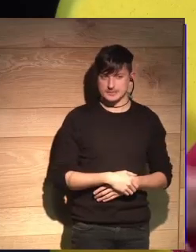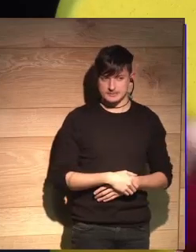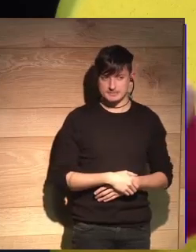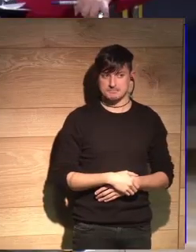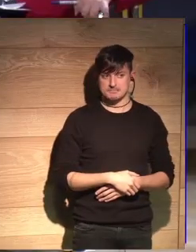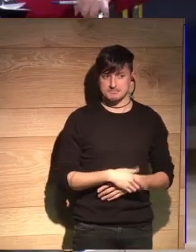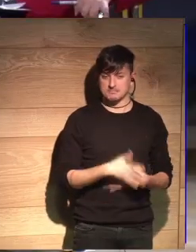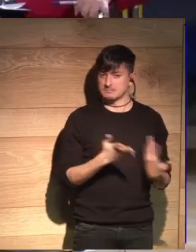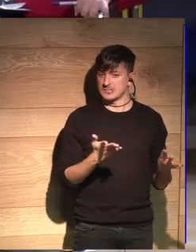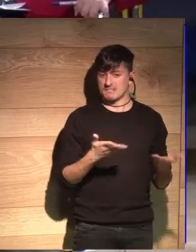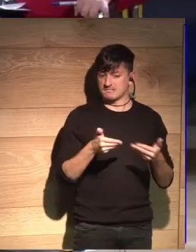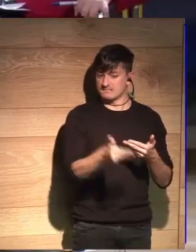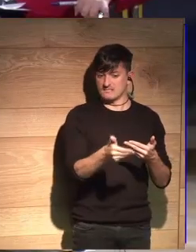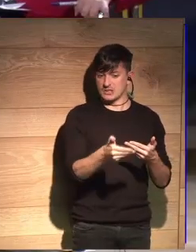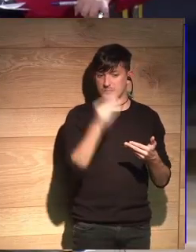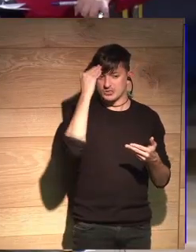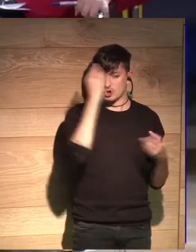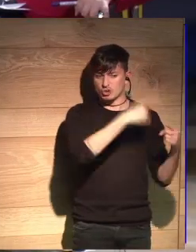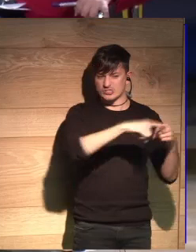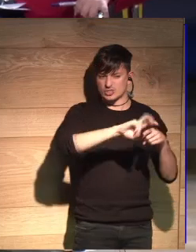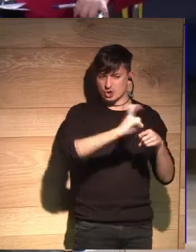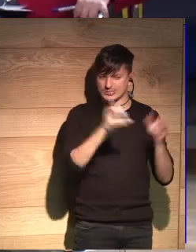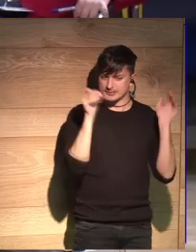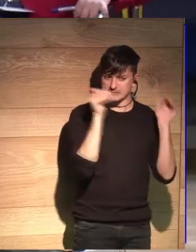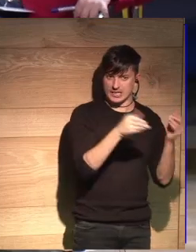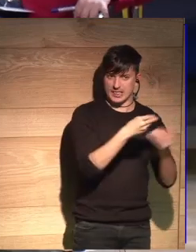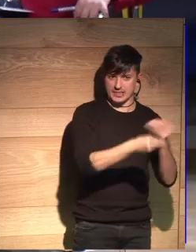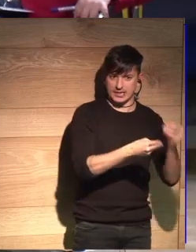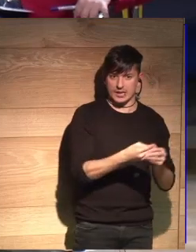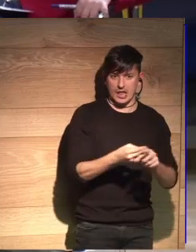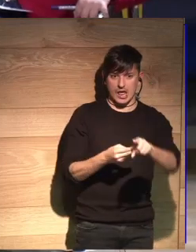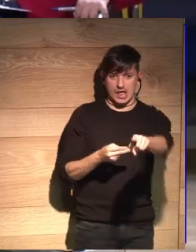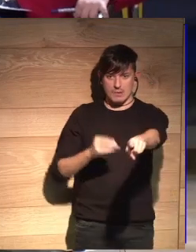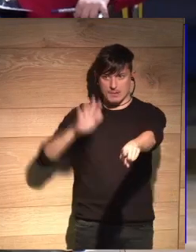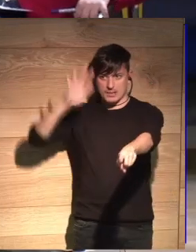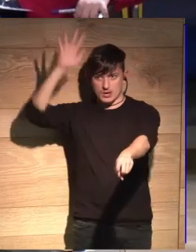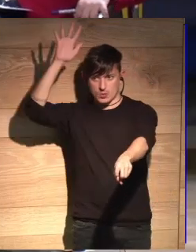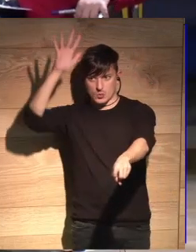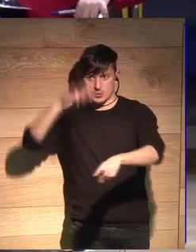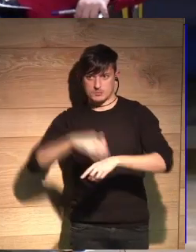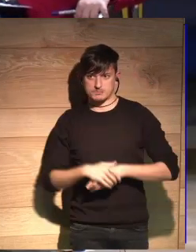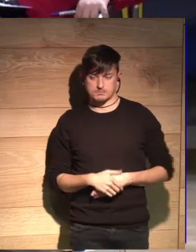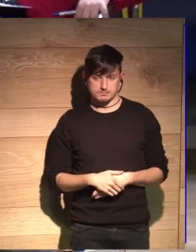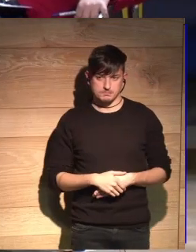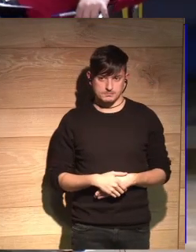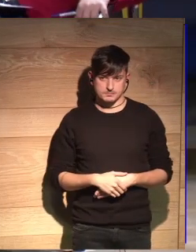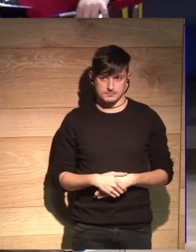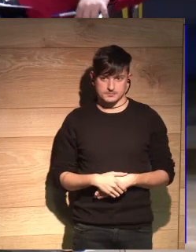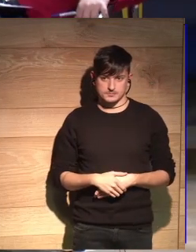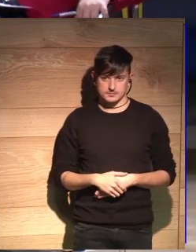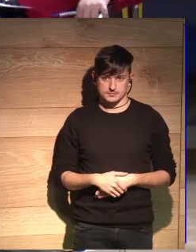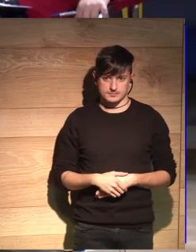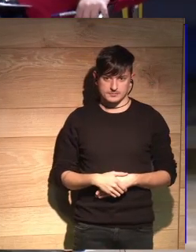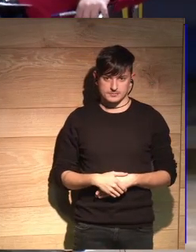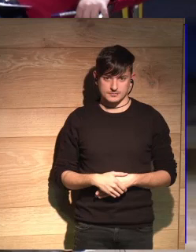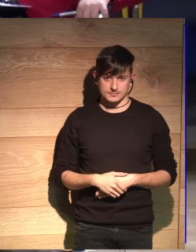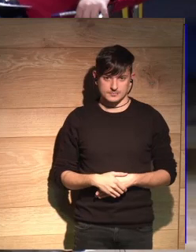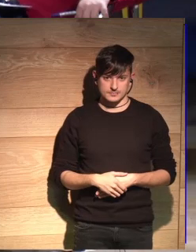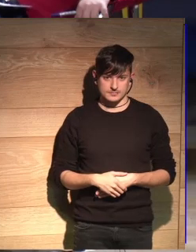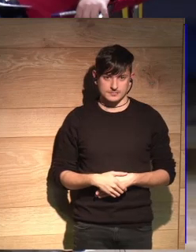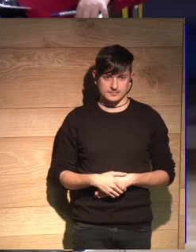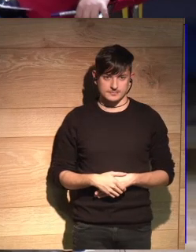do. Tenemos tiempo para una pregunta rápida. We have time for a quick question from the public. We have a hand over there.